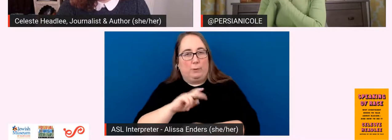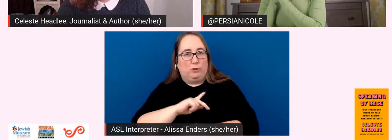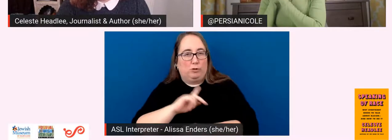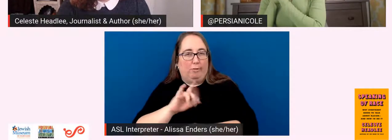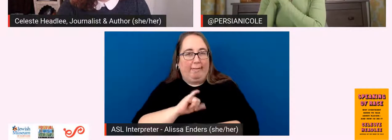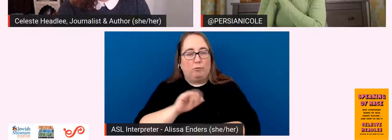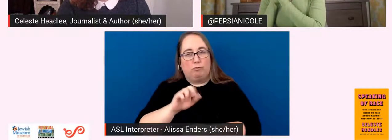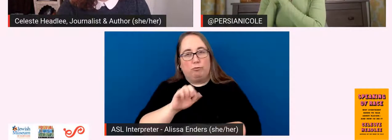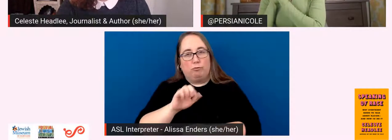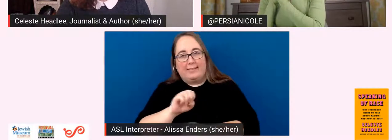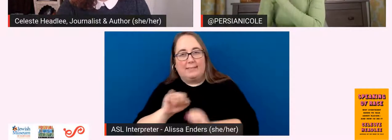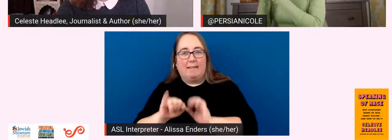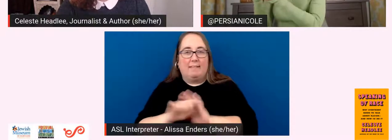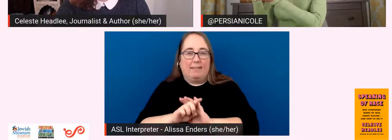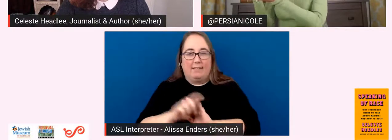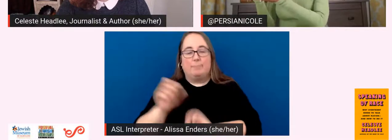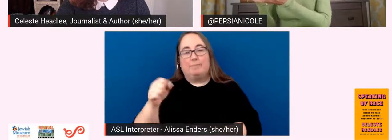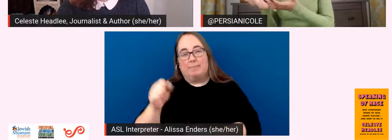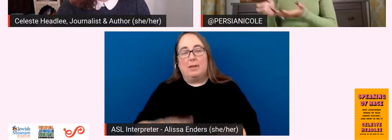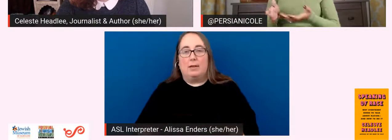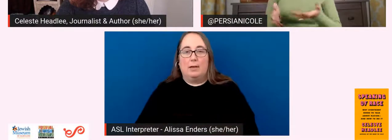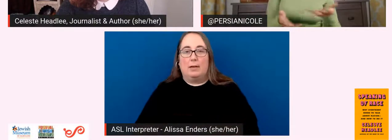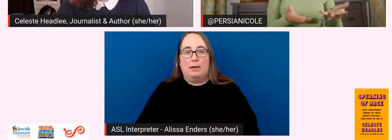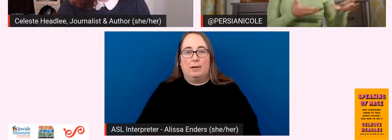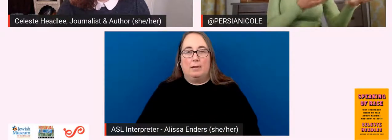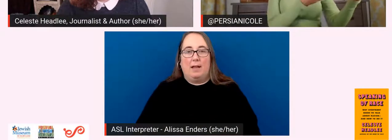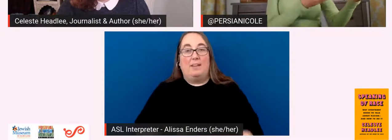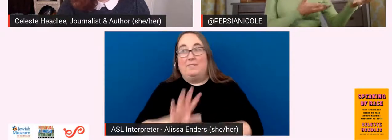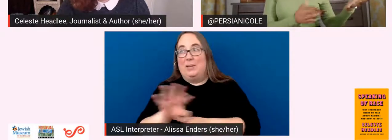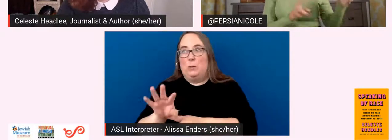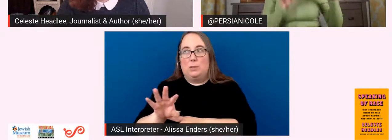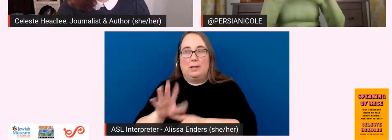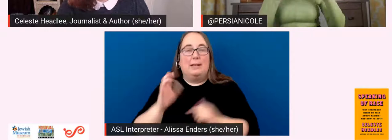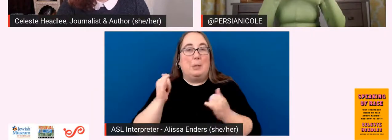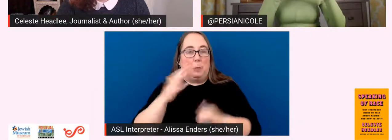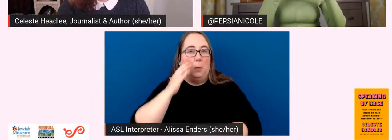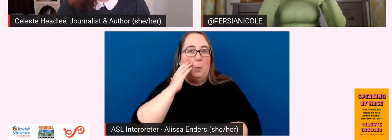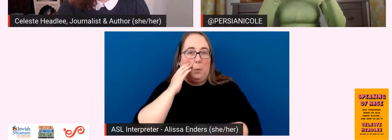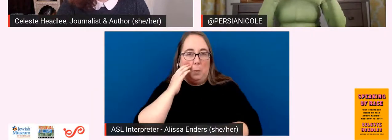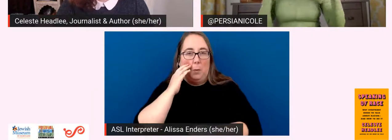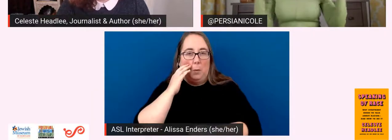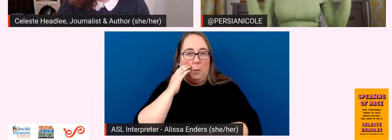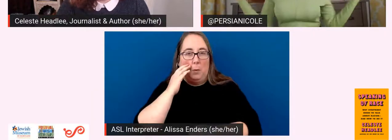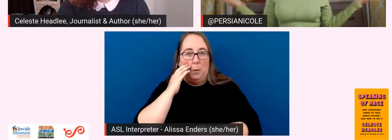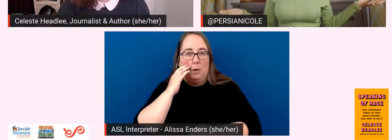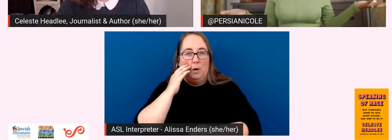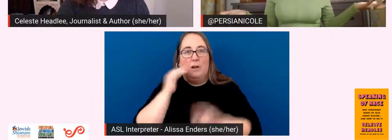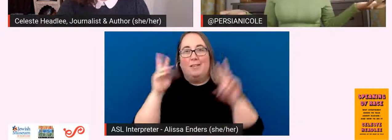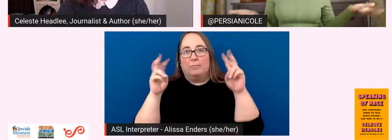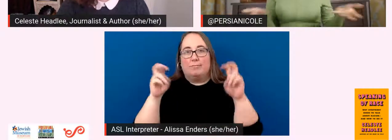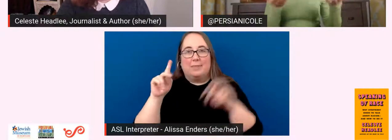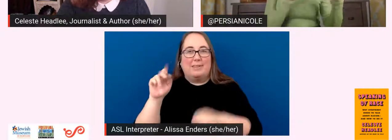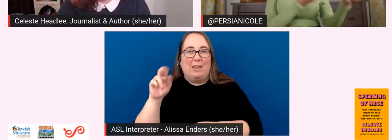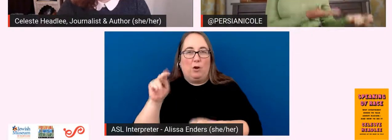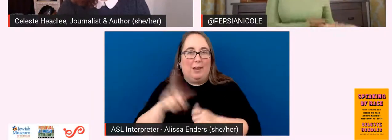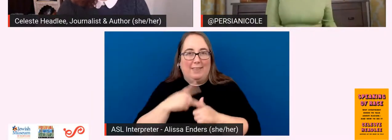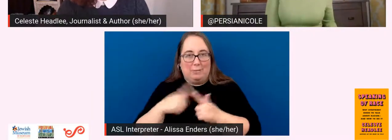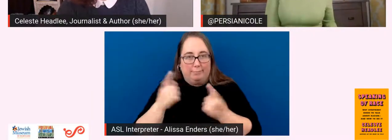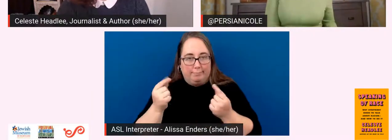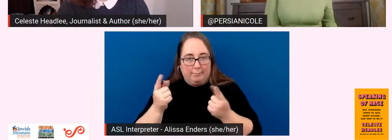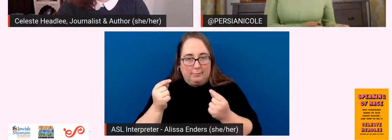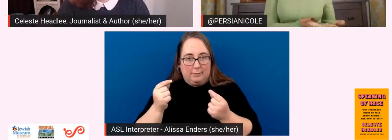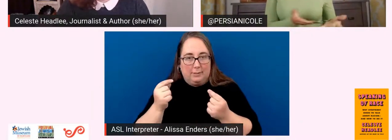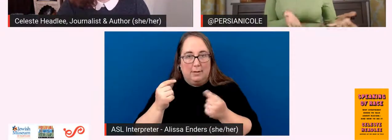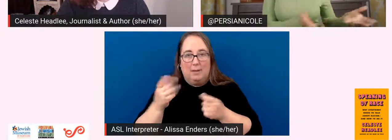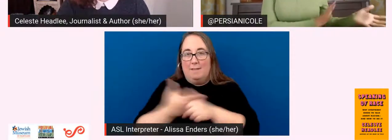identity. Yeah. And even posting the videos, so now we know that this person is a Karen. So then what next? She loses her